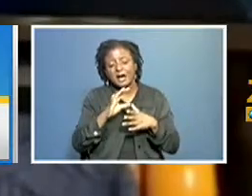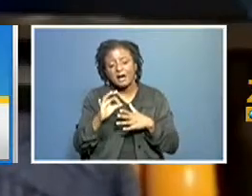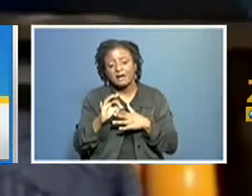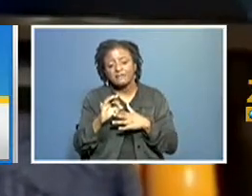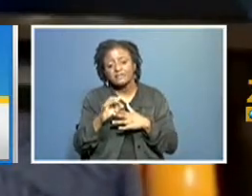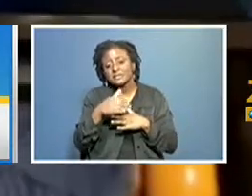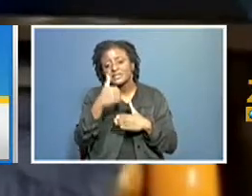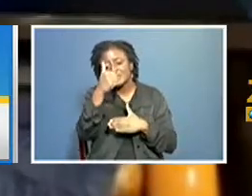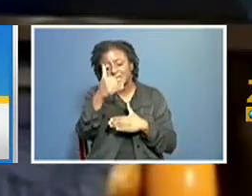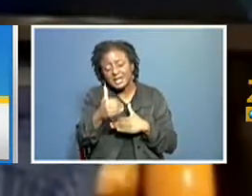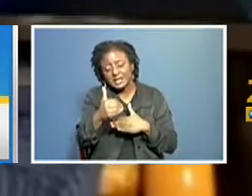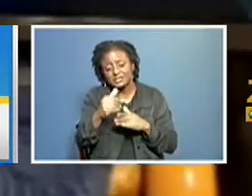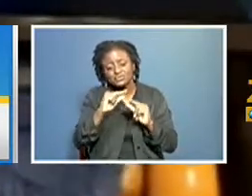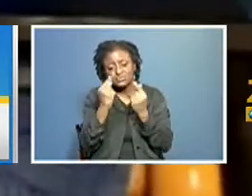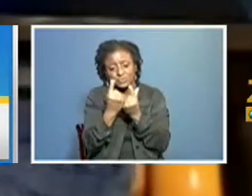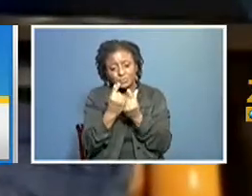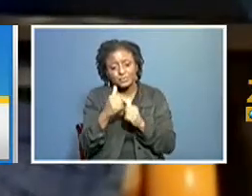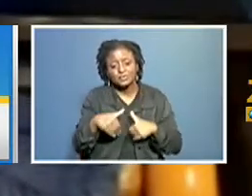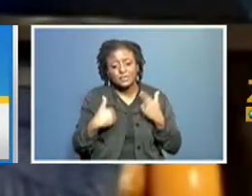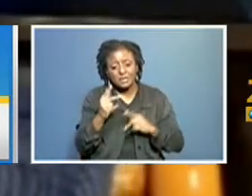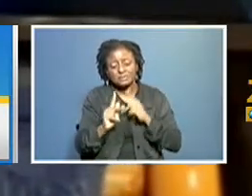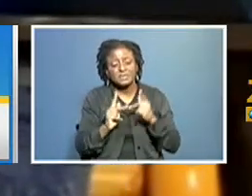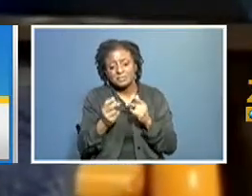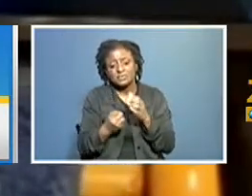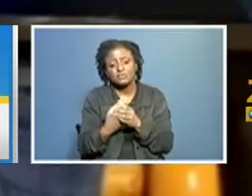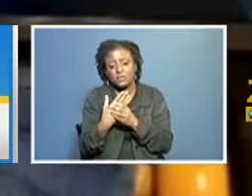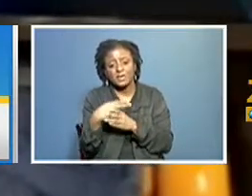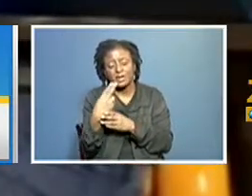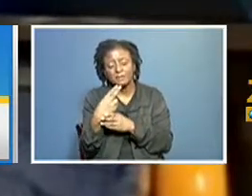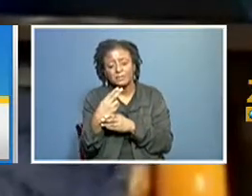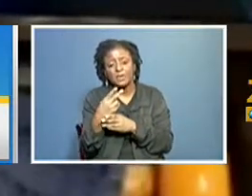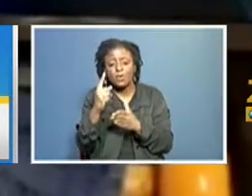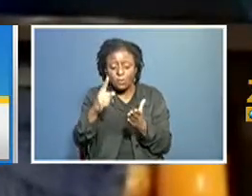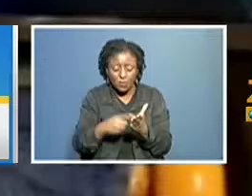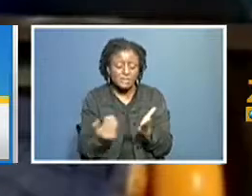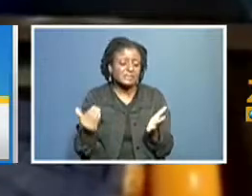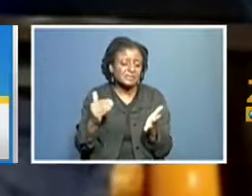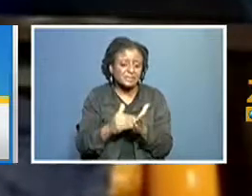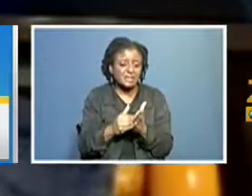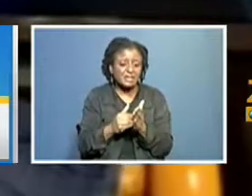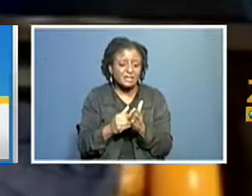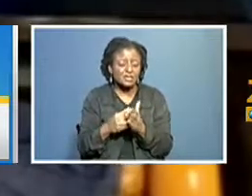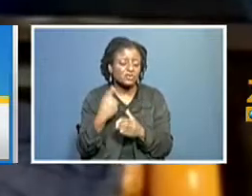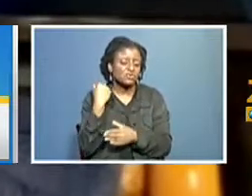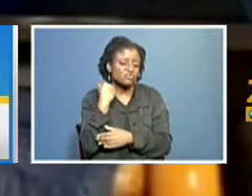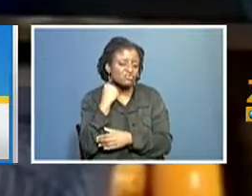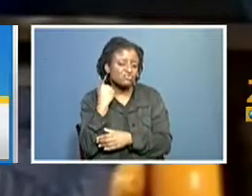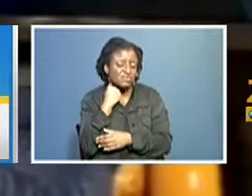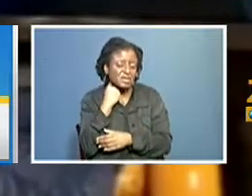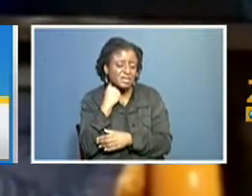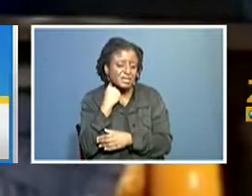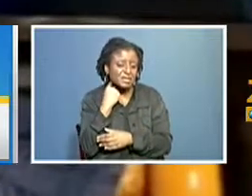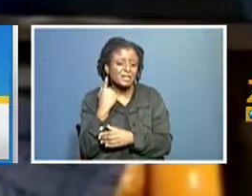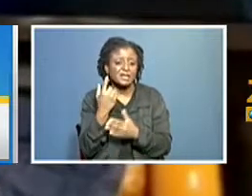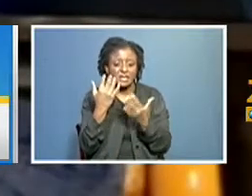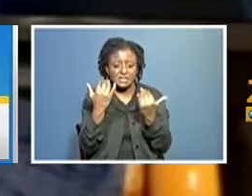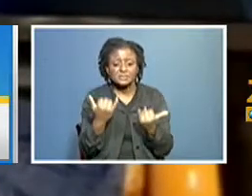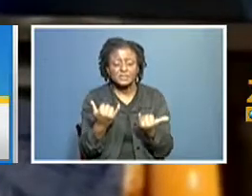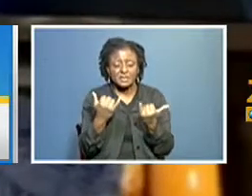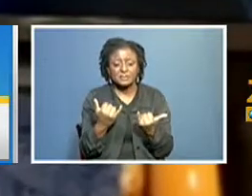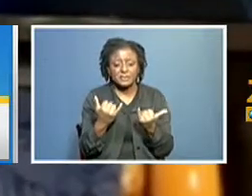up. Because once again, greed has become the order of the day with these